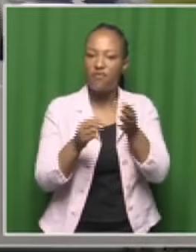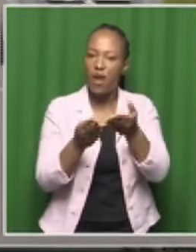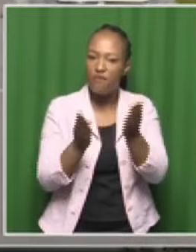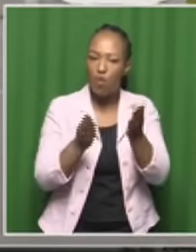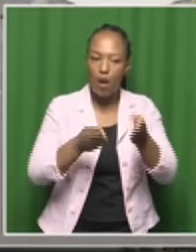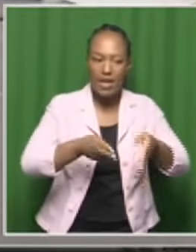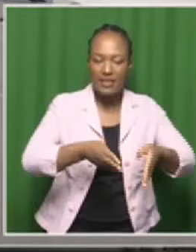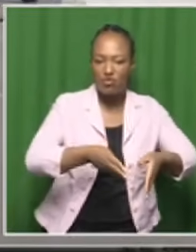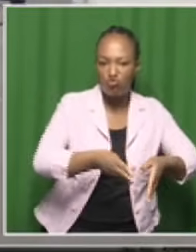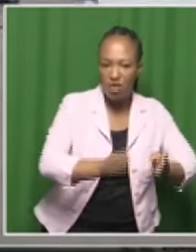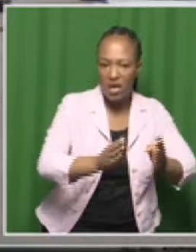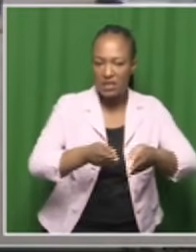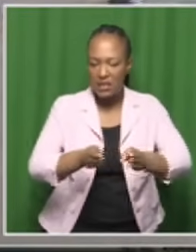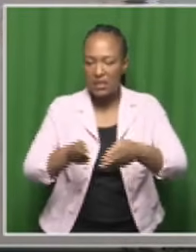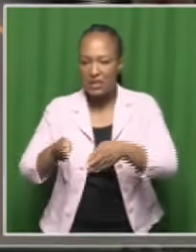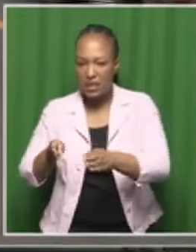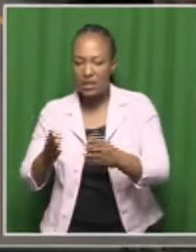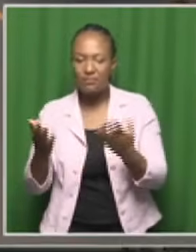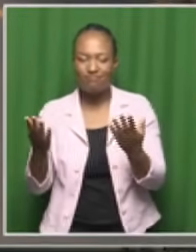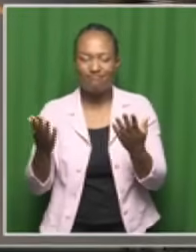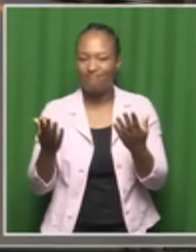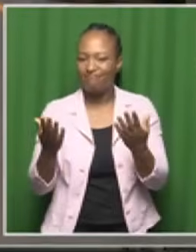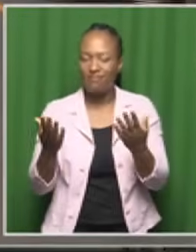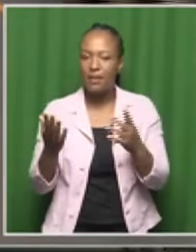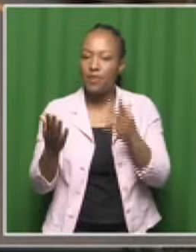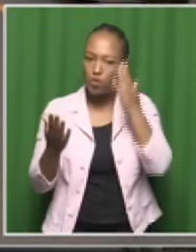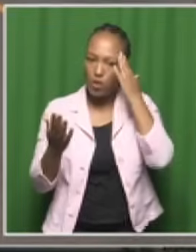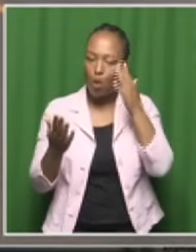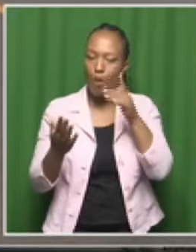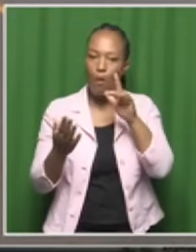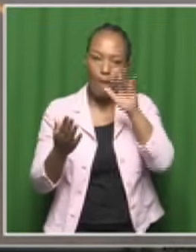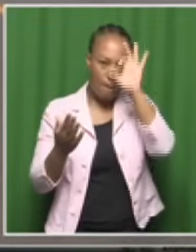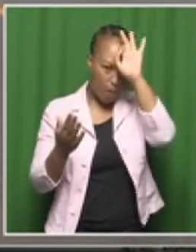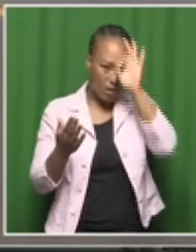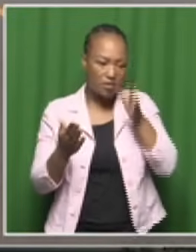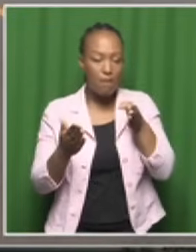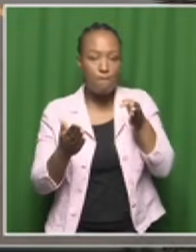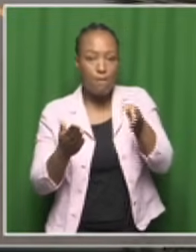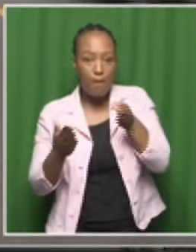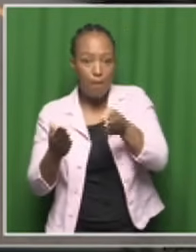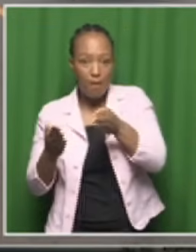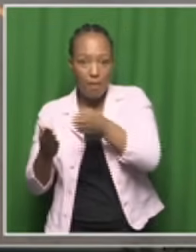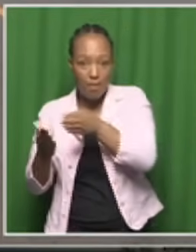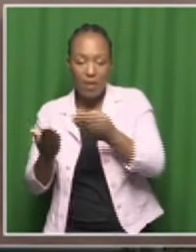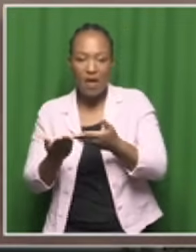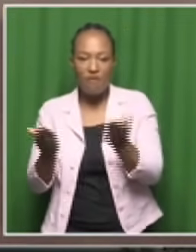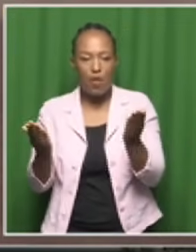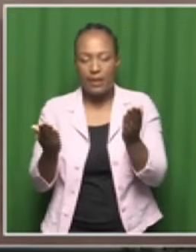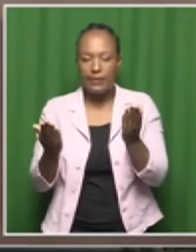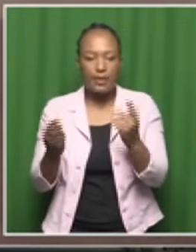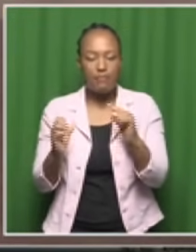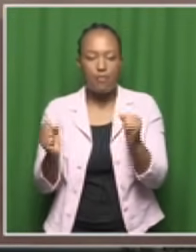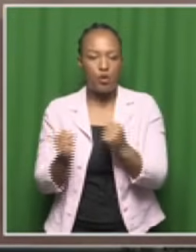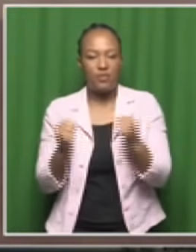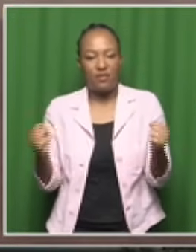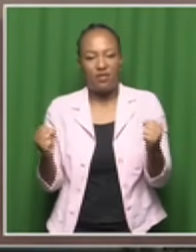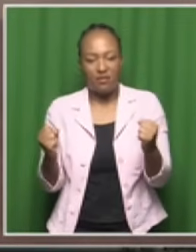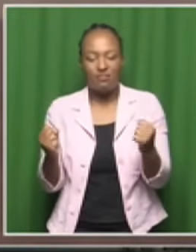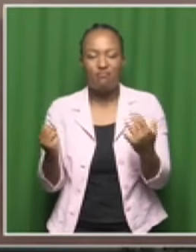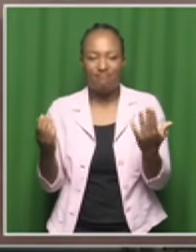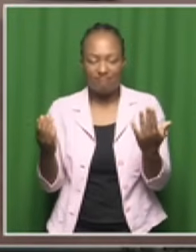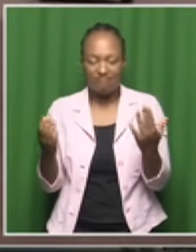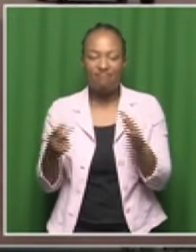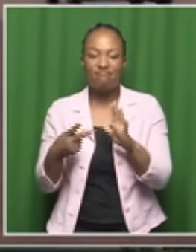every road in South Africa, but we know that that's not possible. But we do see that some of the that some